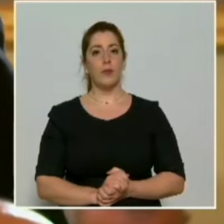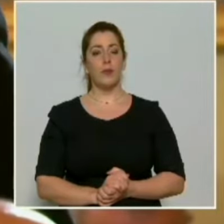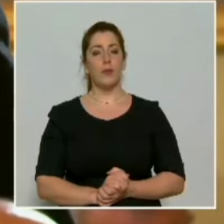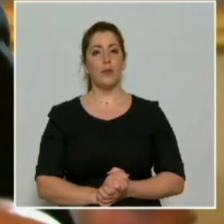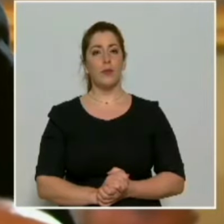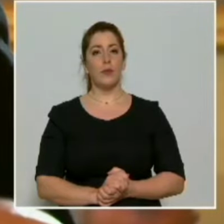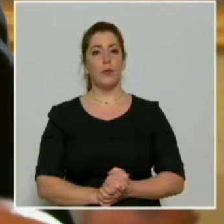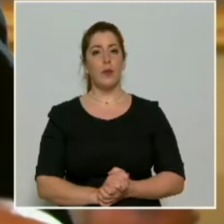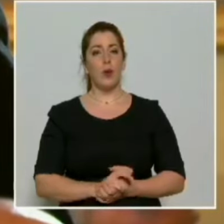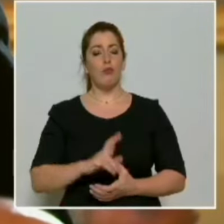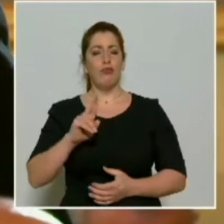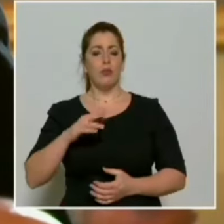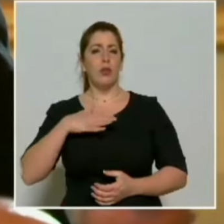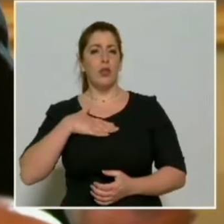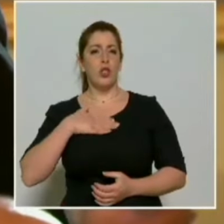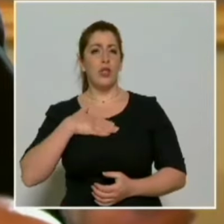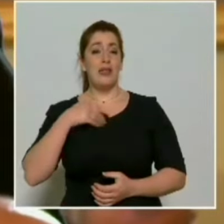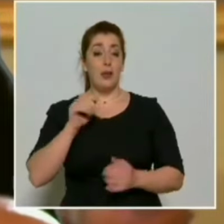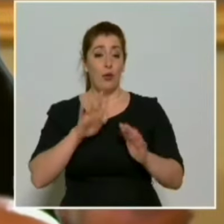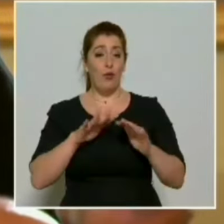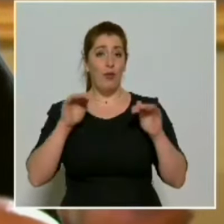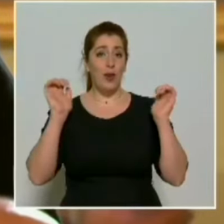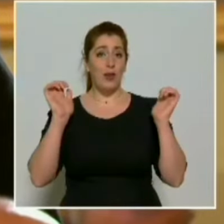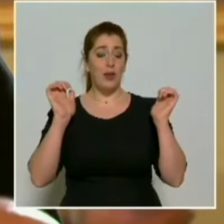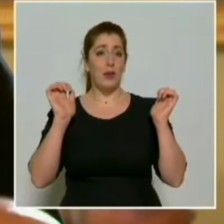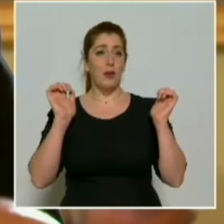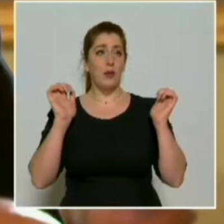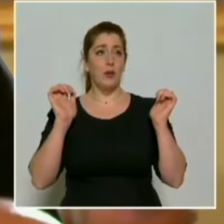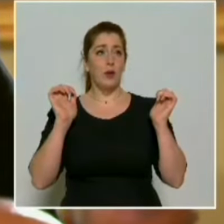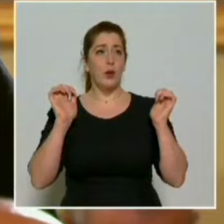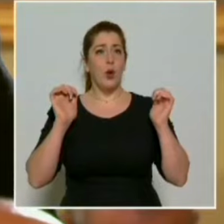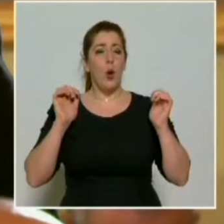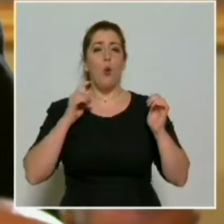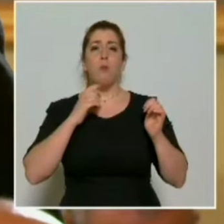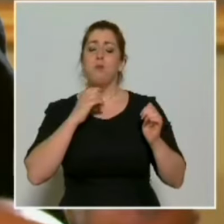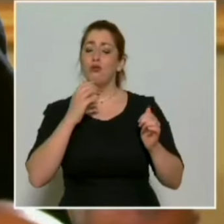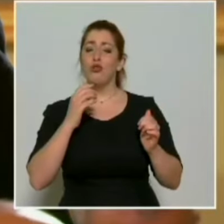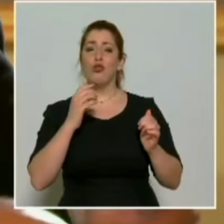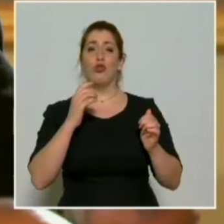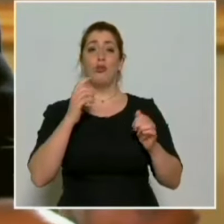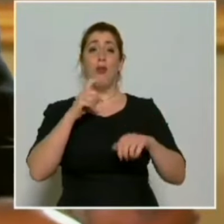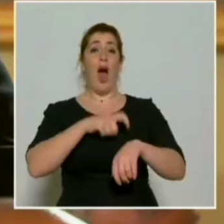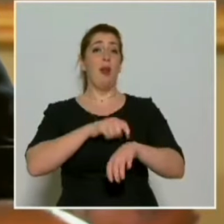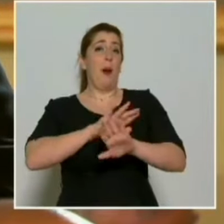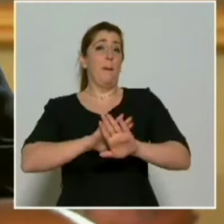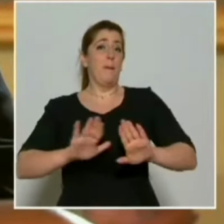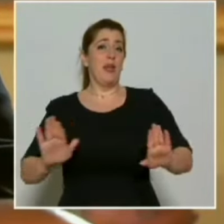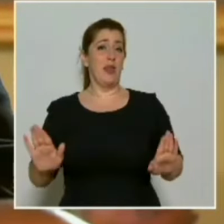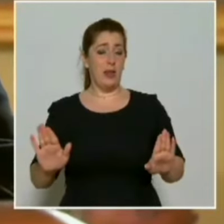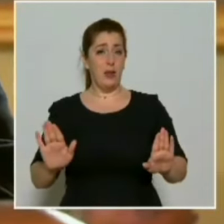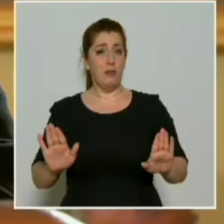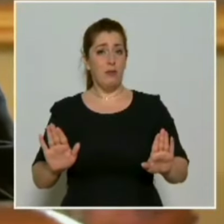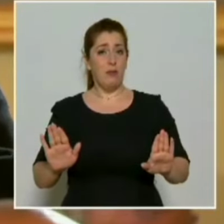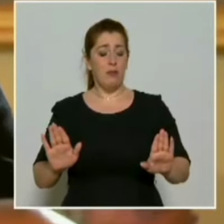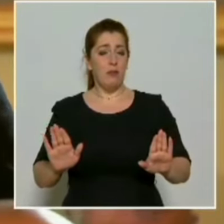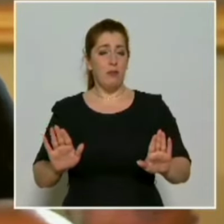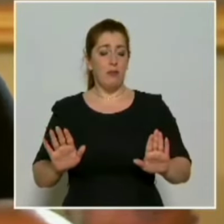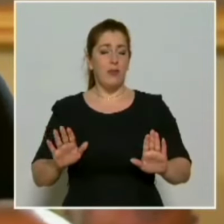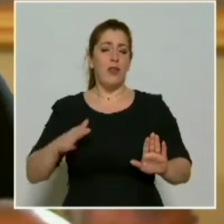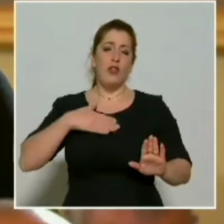il-konferenza ma tkunx level u tal-aħħar konferenza fuq it-tema laqgħa nazzjonali,